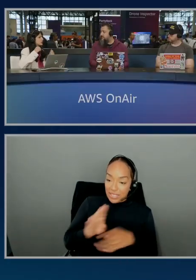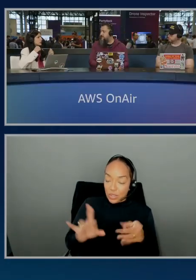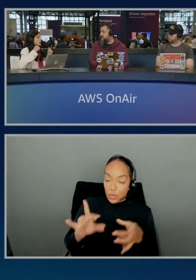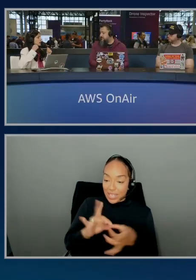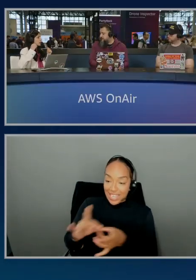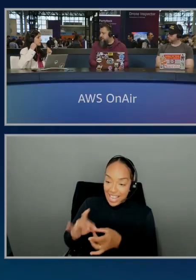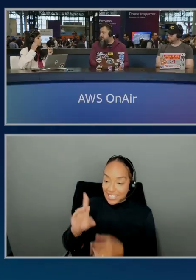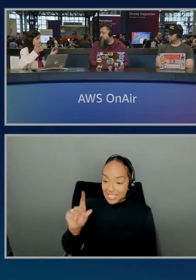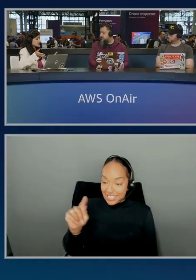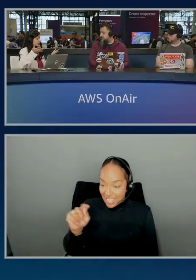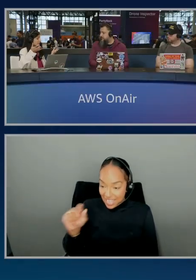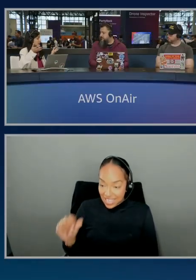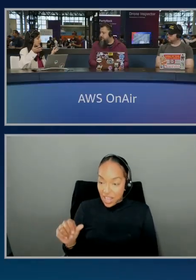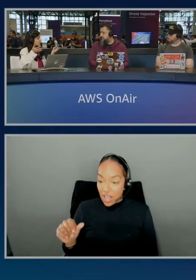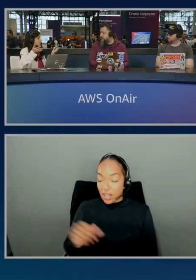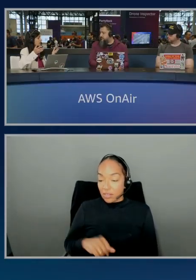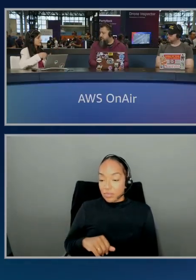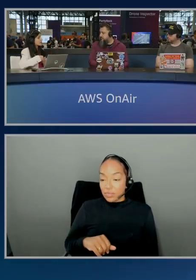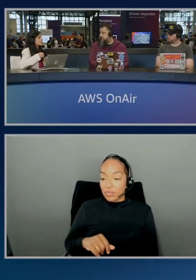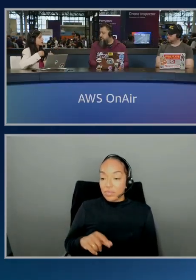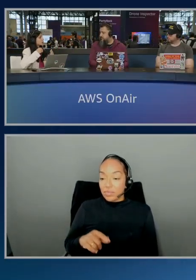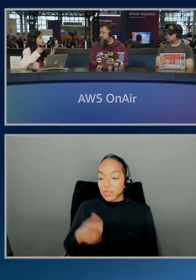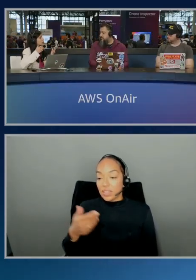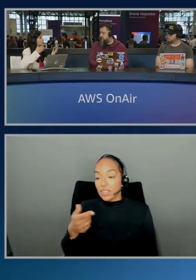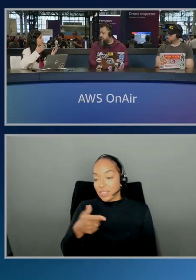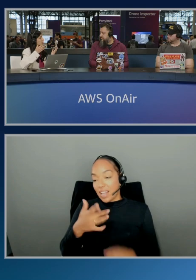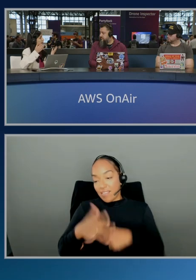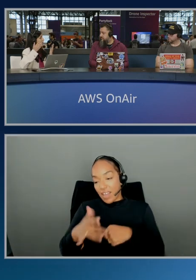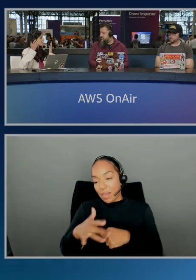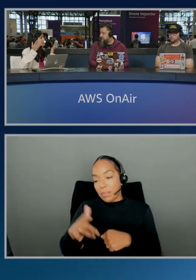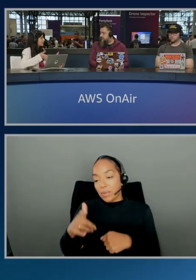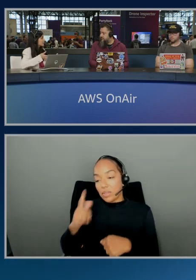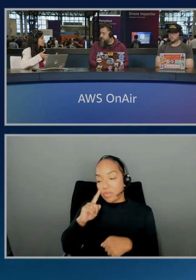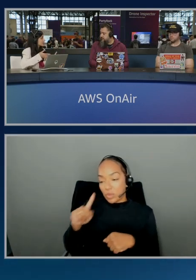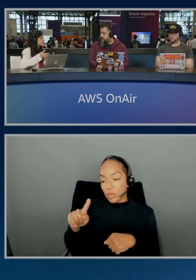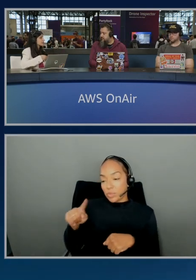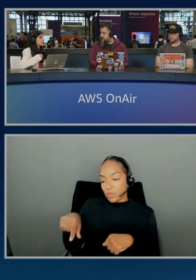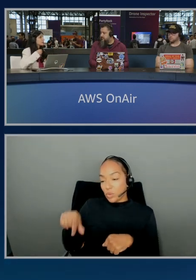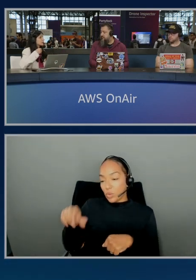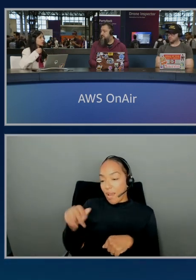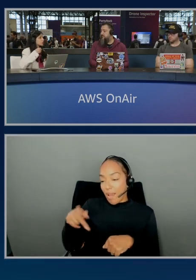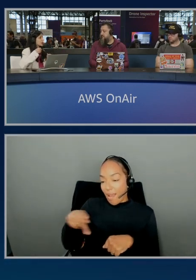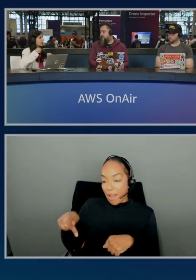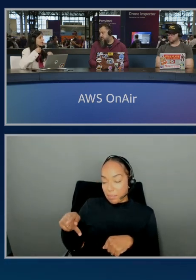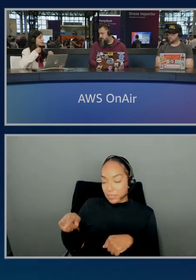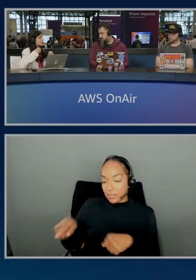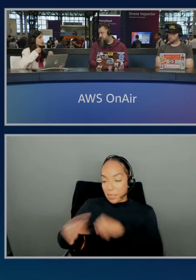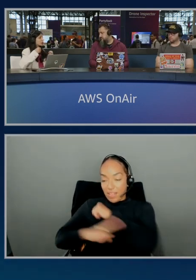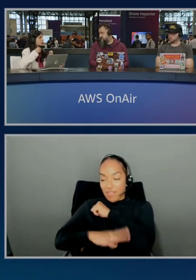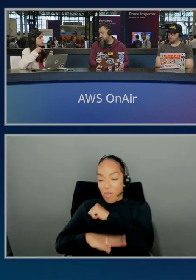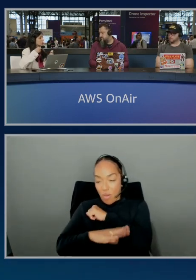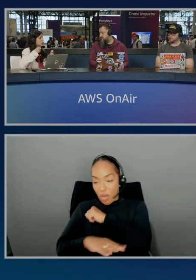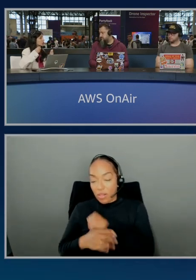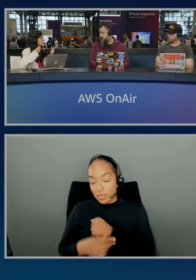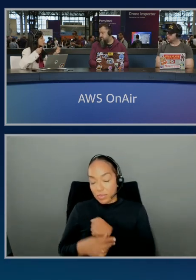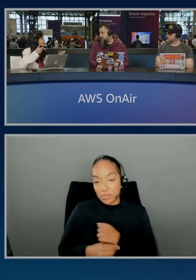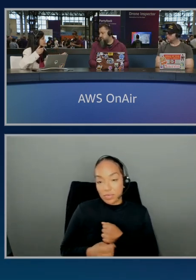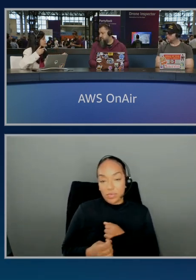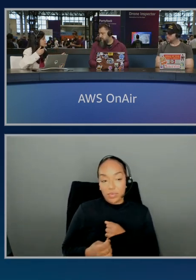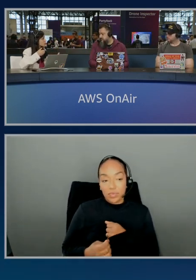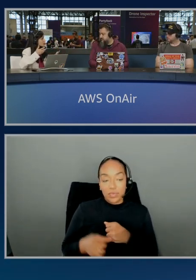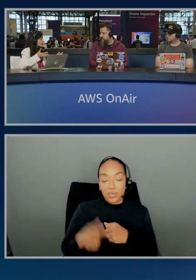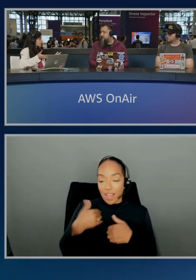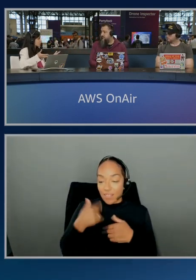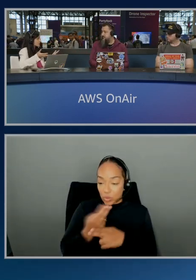available. That's available to Q Apps by default. You have guardrails that are set up. You have user